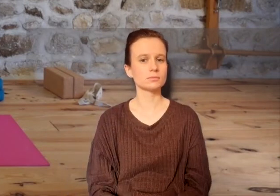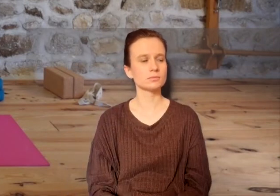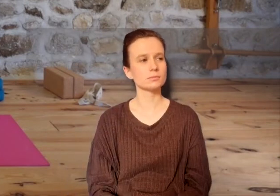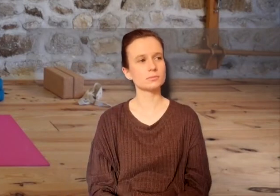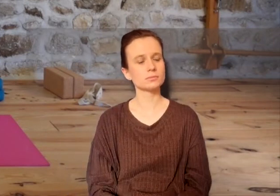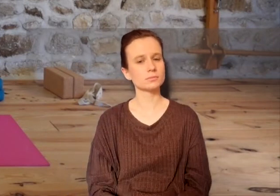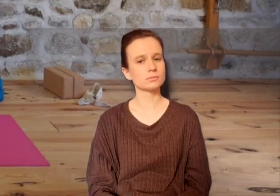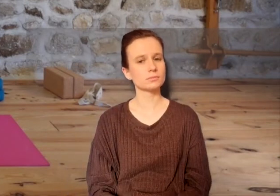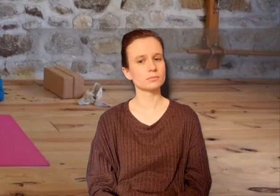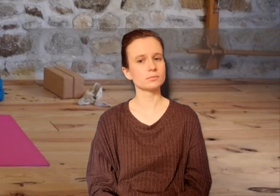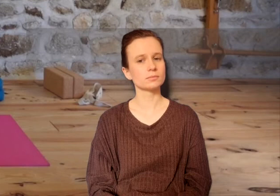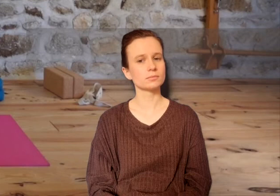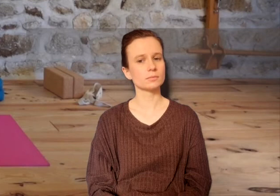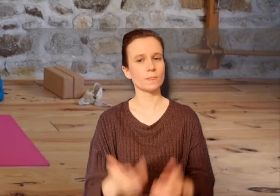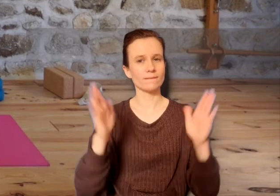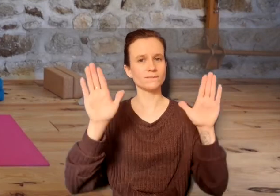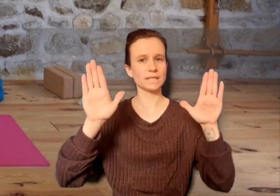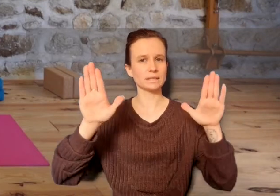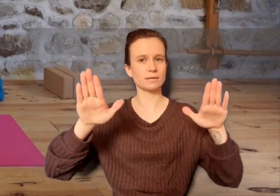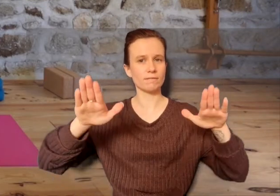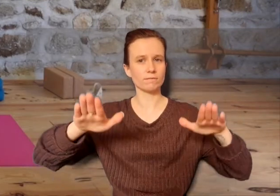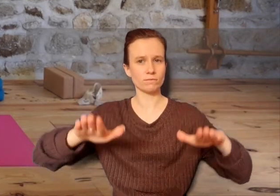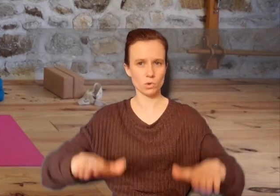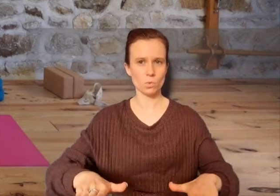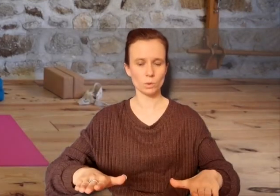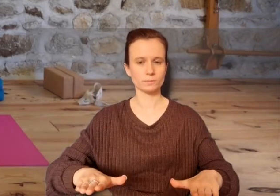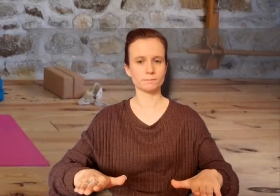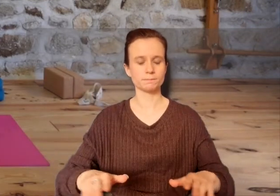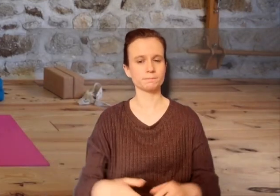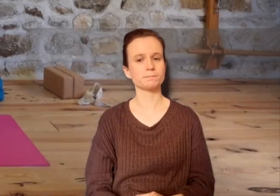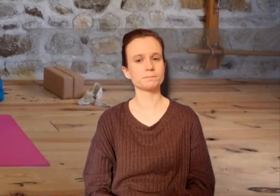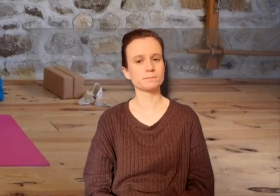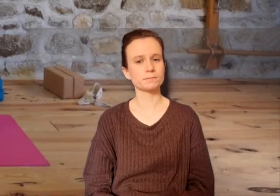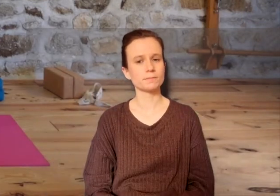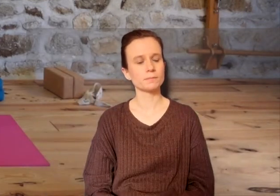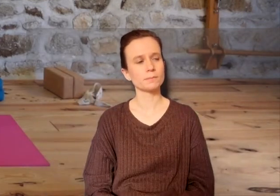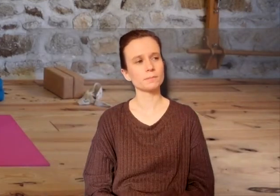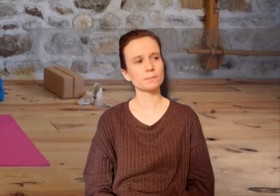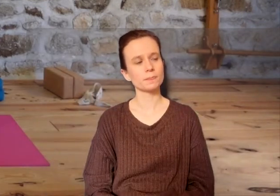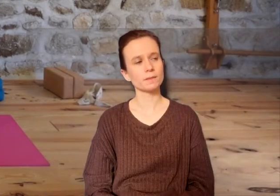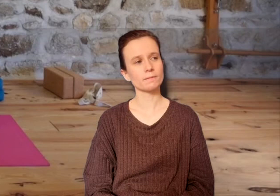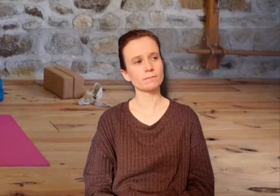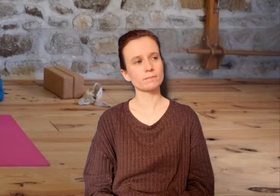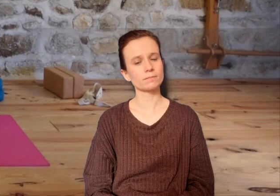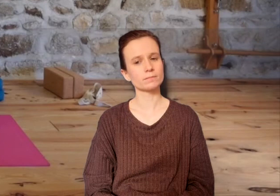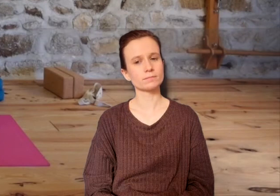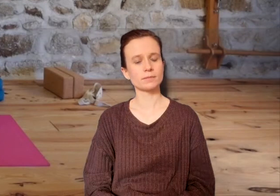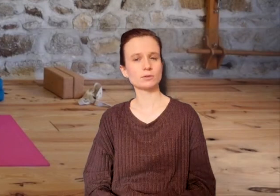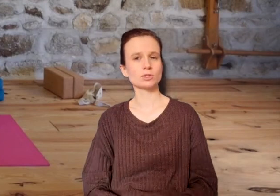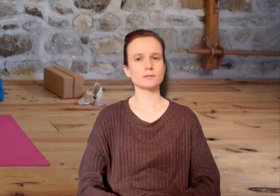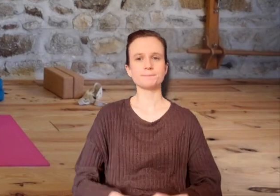And we're going to release that pose. Nice and easy. You're going to place your feet on the floor.